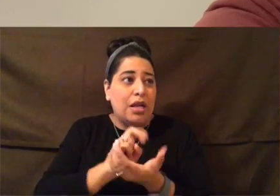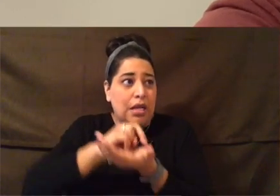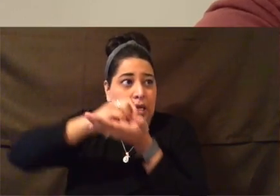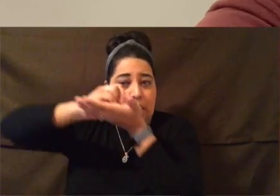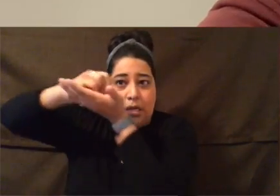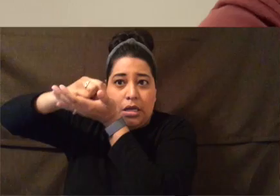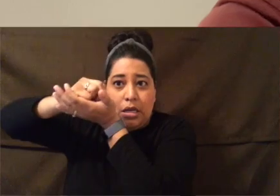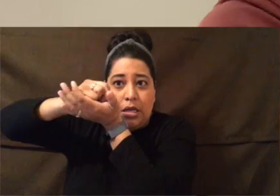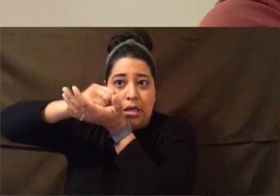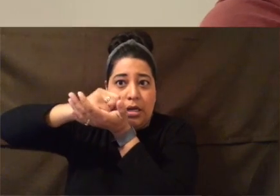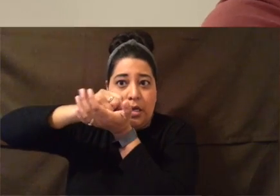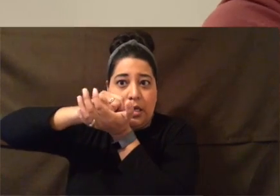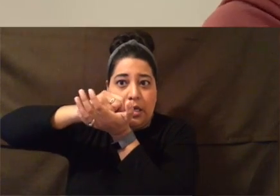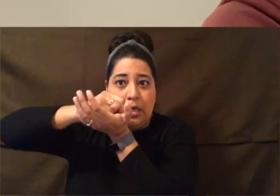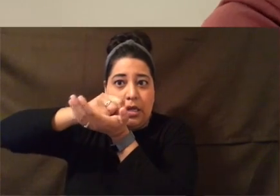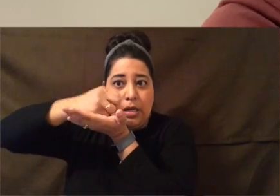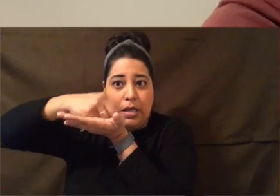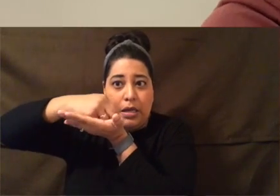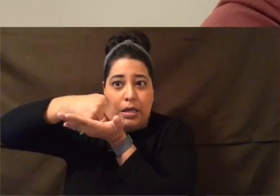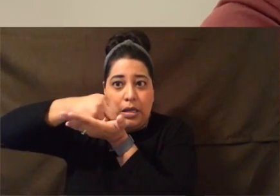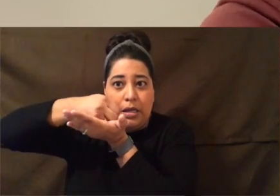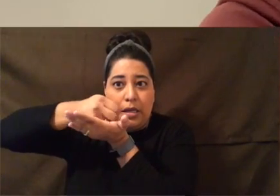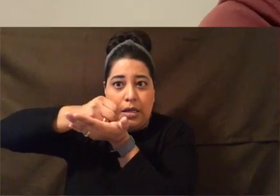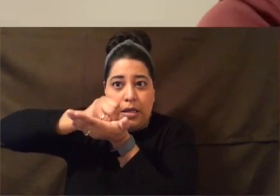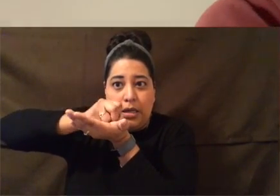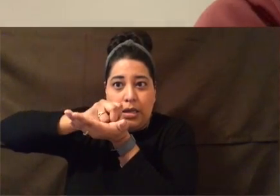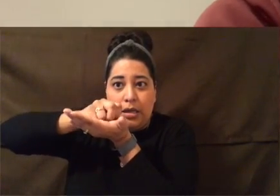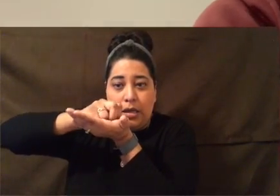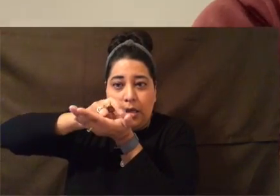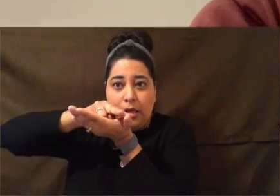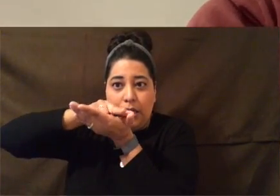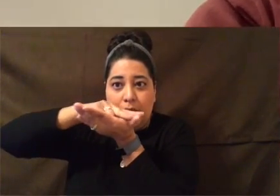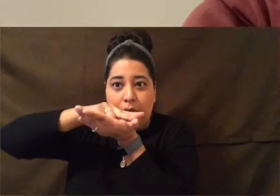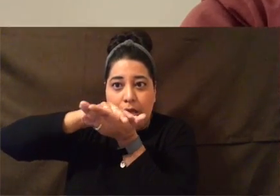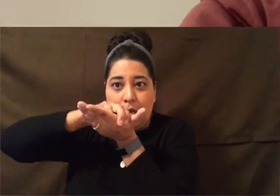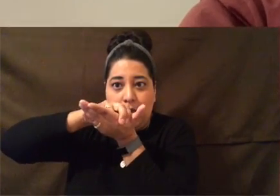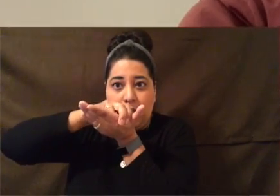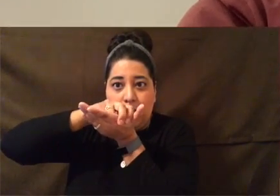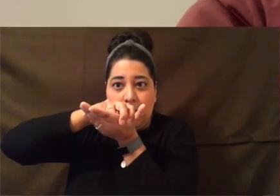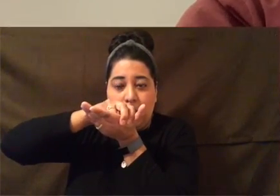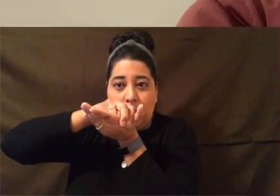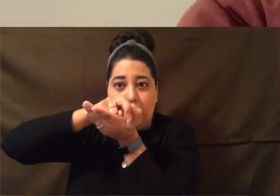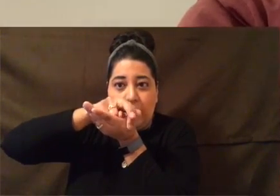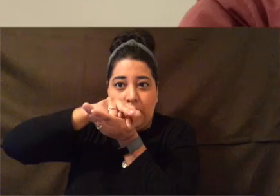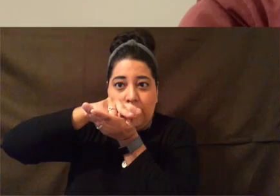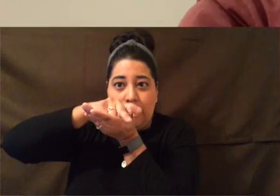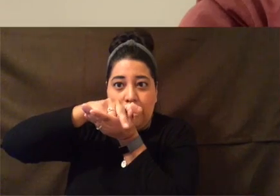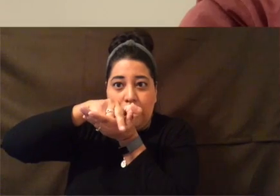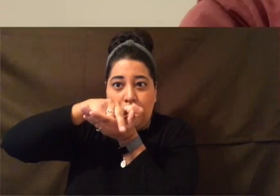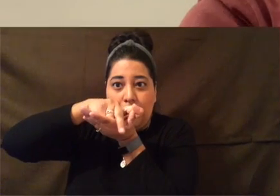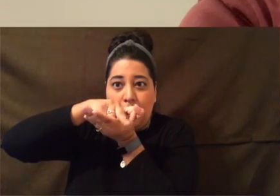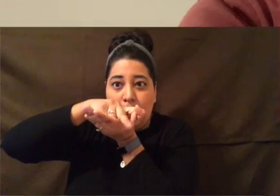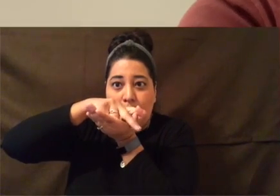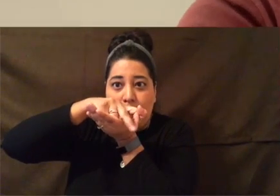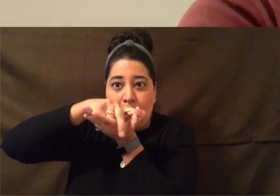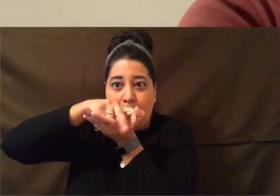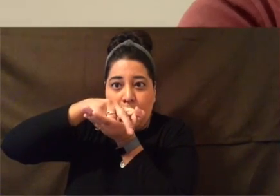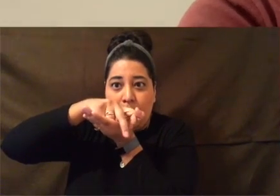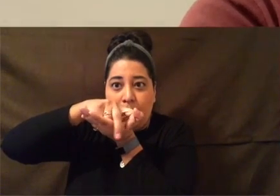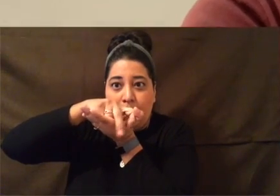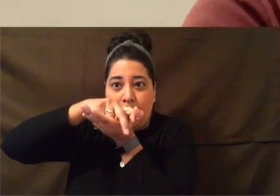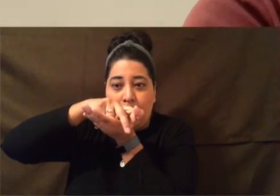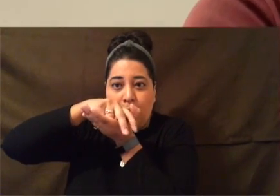first," he said. Jack turned around in the small tunnel. He lay down on his stomach. He stuck one leg out the